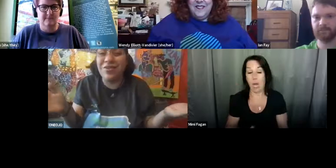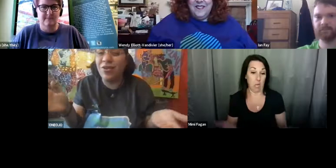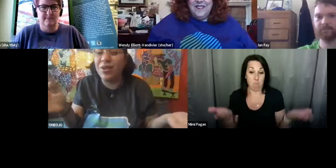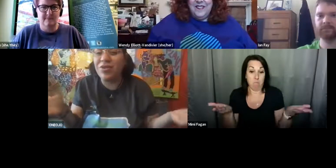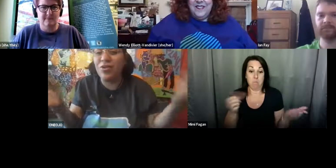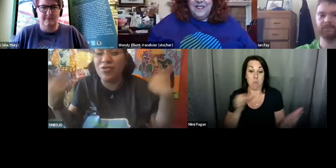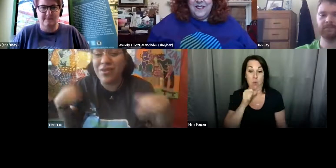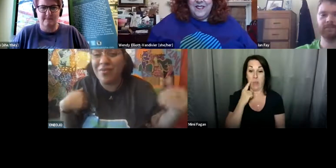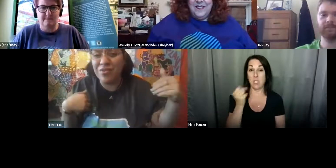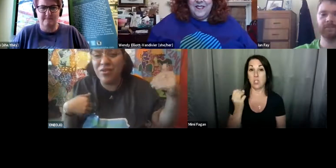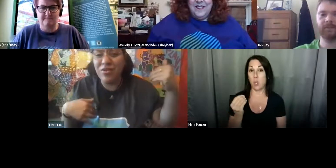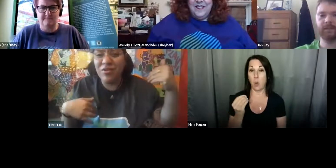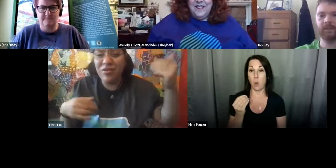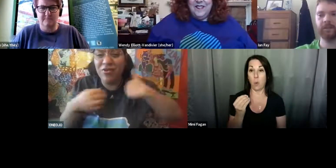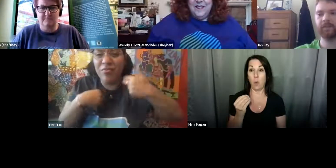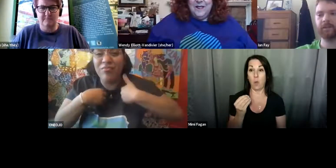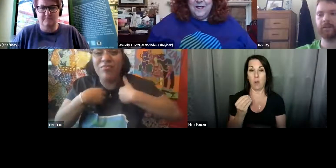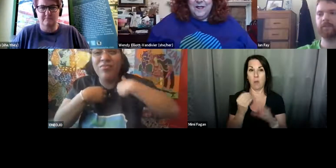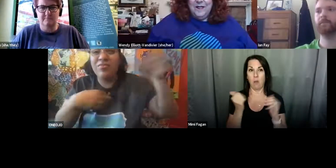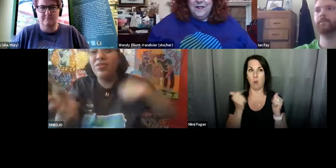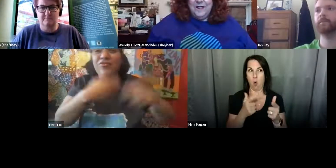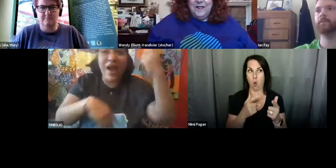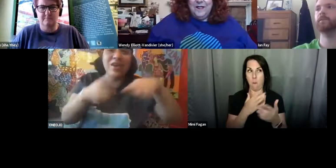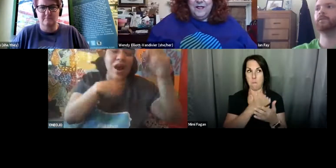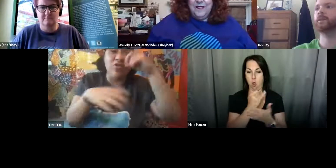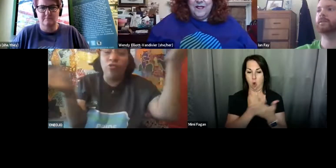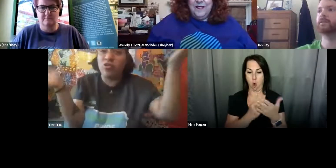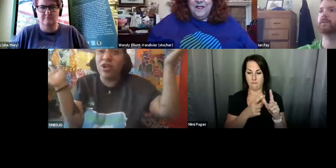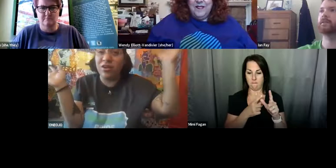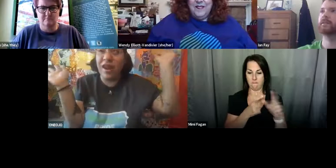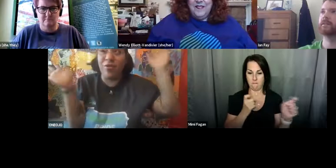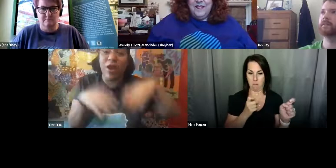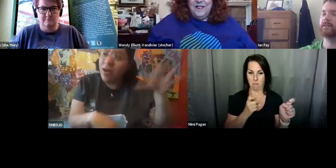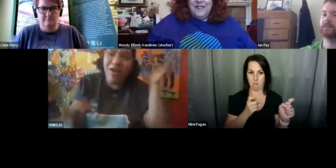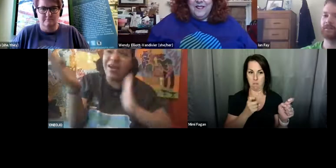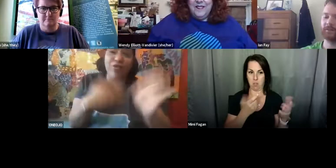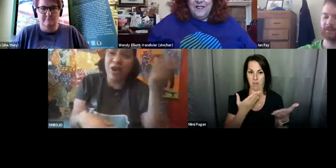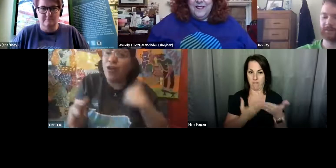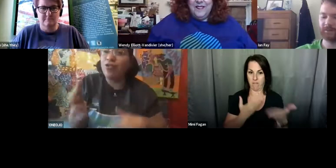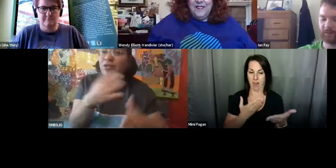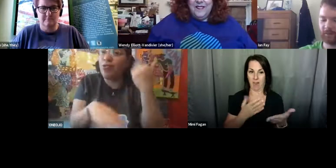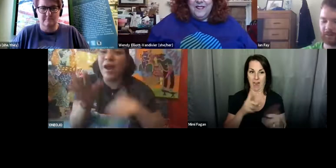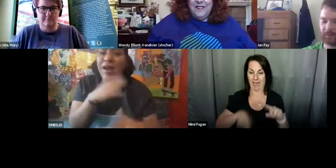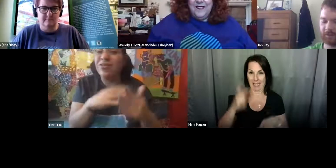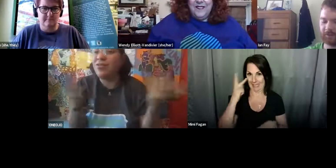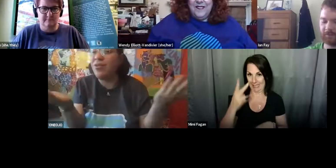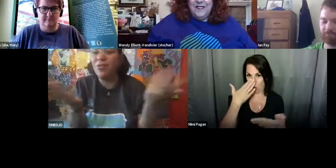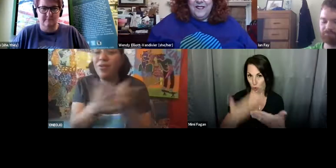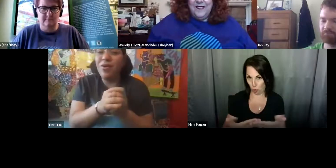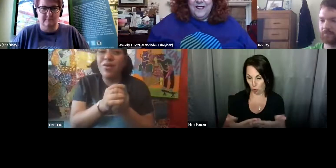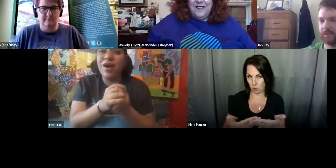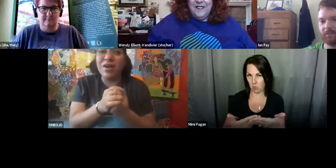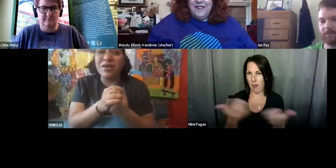think so, because it all stems from the fact that I don't see that great and everything else is through that lens. So